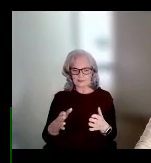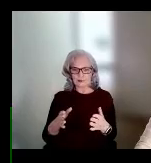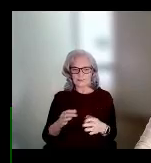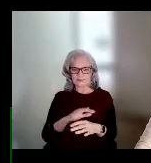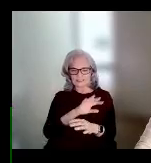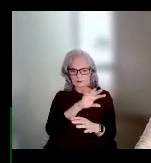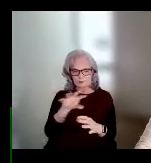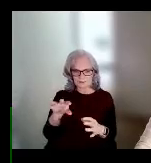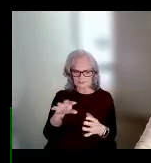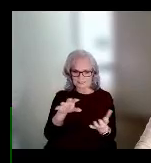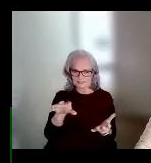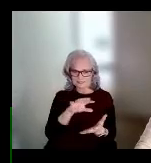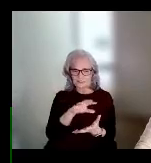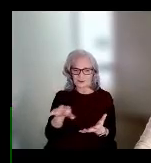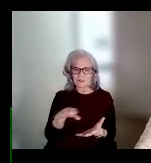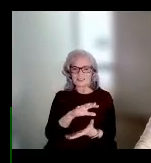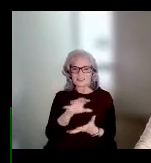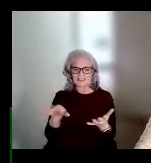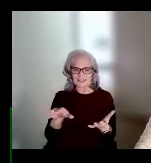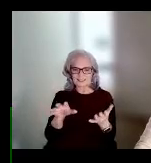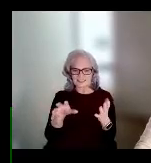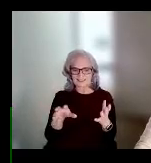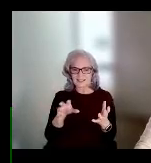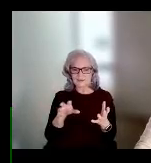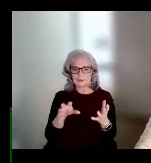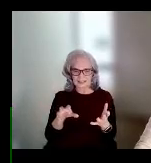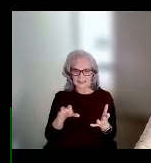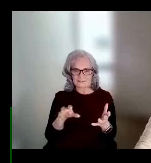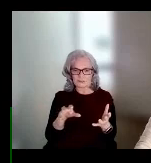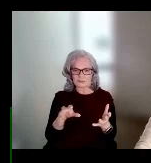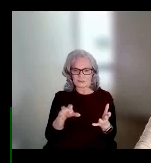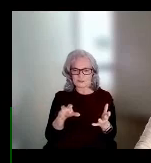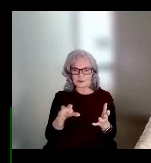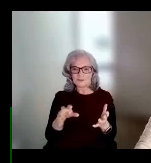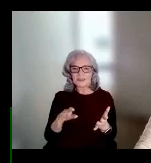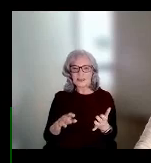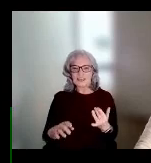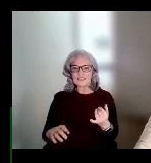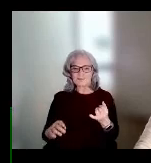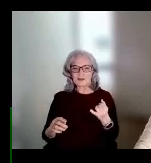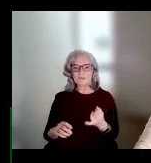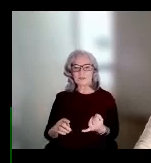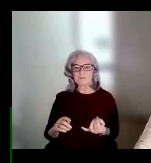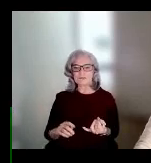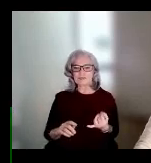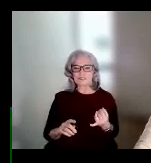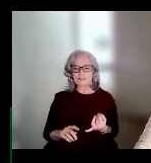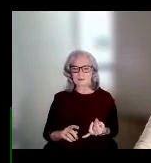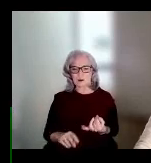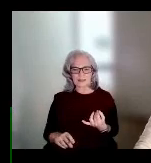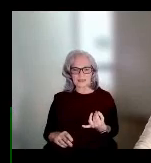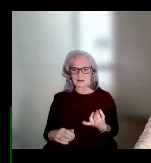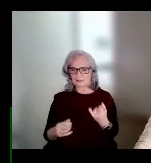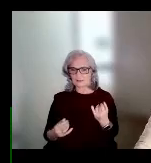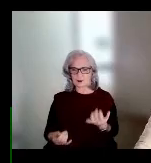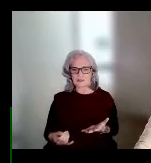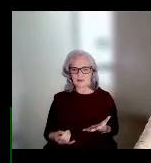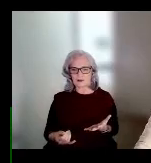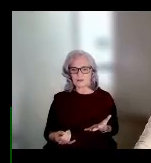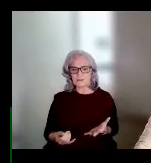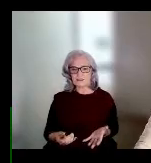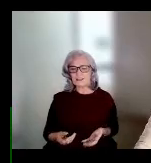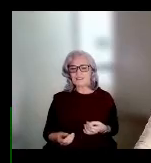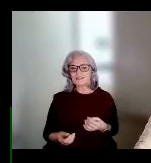standing on different boxes, they can all see in the diagram, they can see that same playing field. So it's about people receiving the right care at the